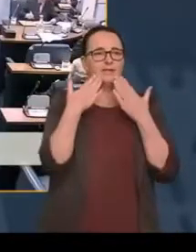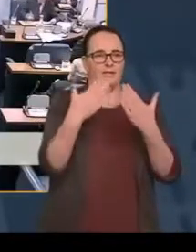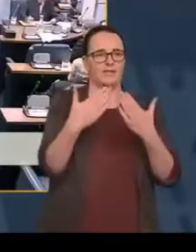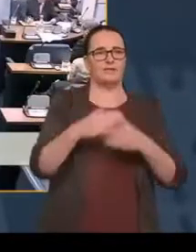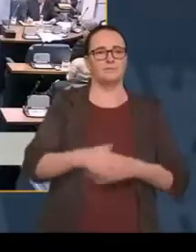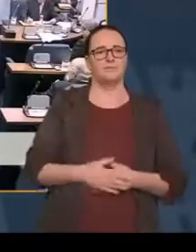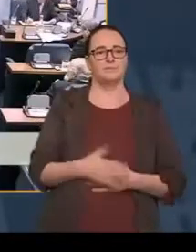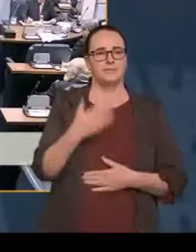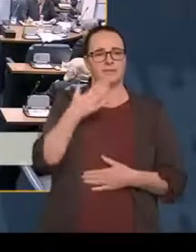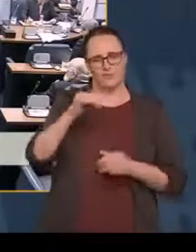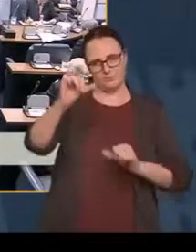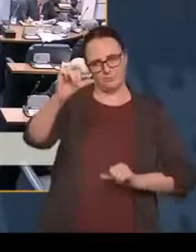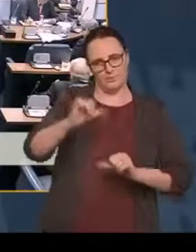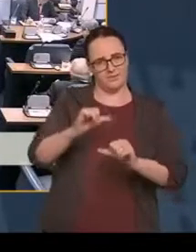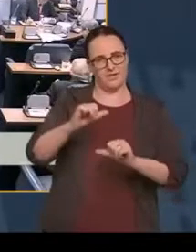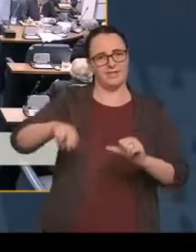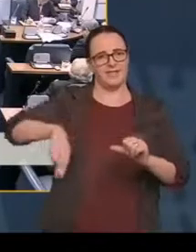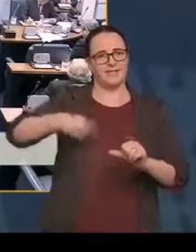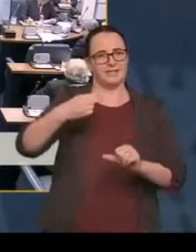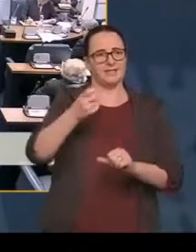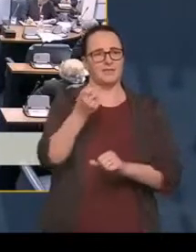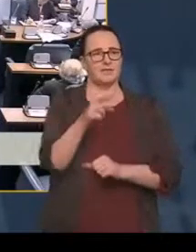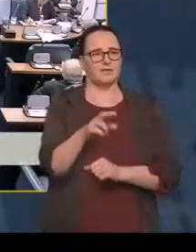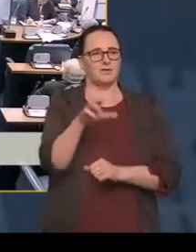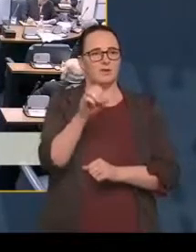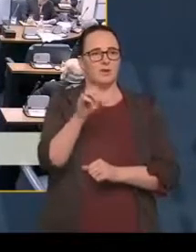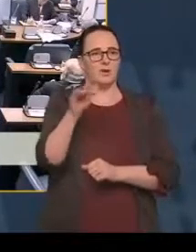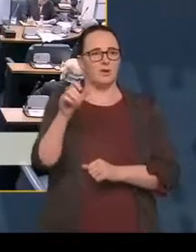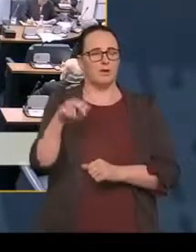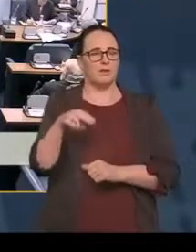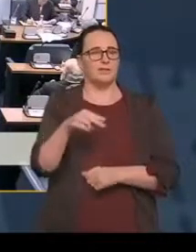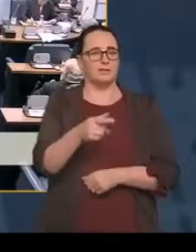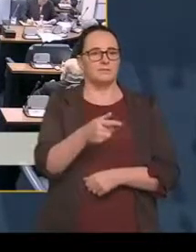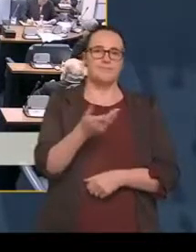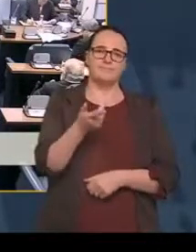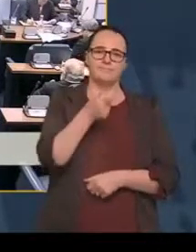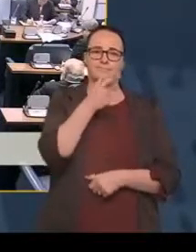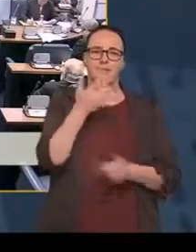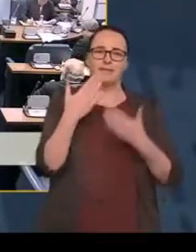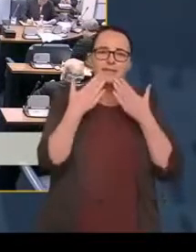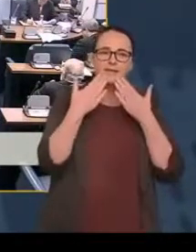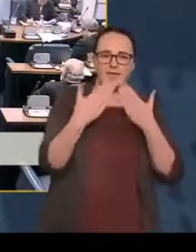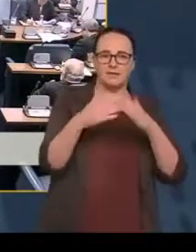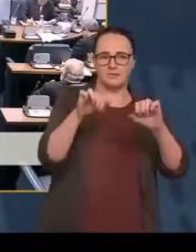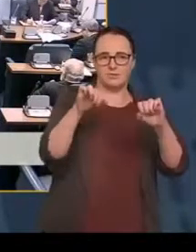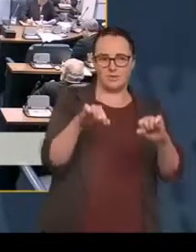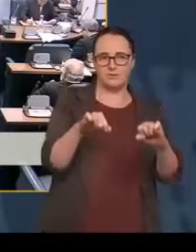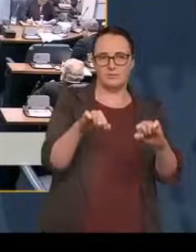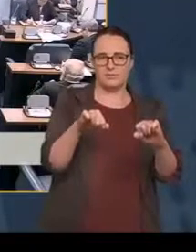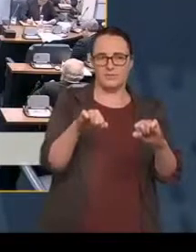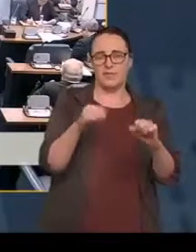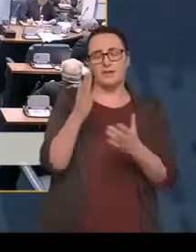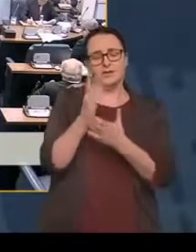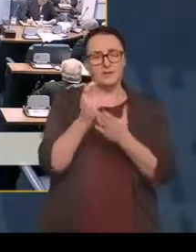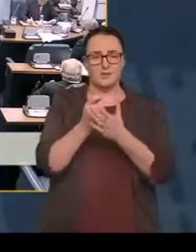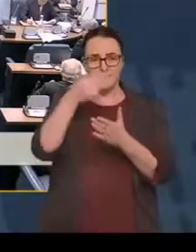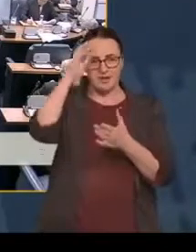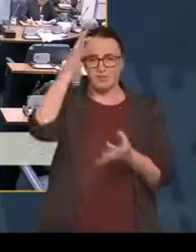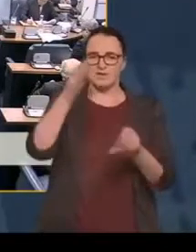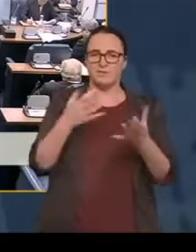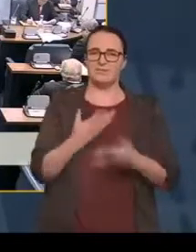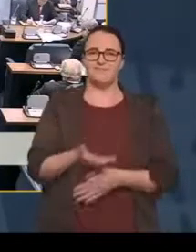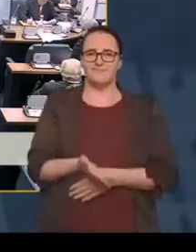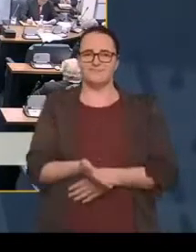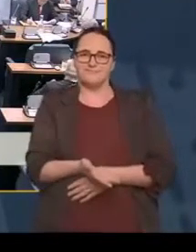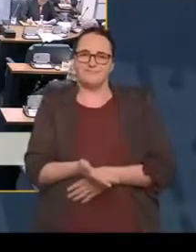Thank you for your brevity, Senator Éireann. Thanks very much, Cahirlock. I suppose sometimes in Irish